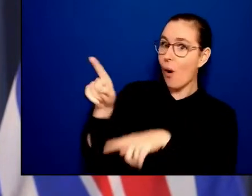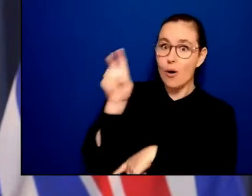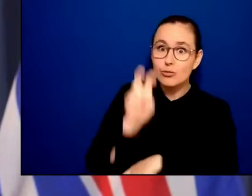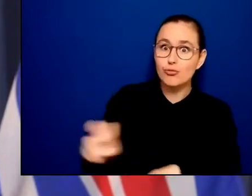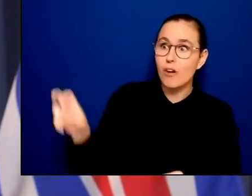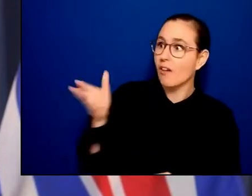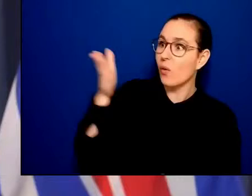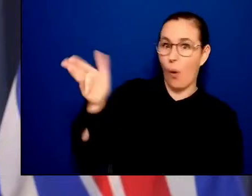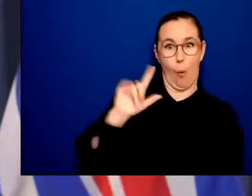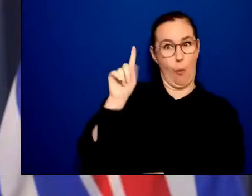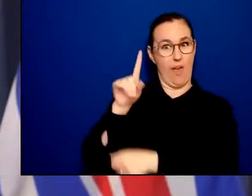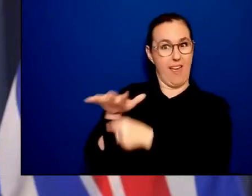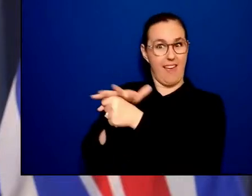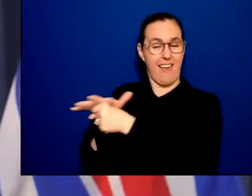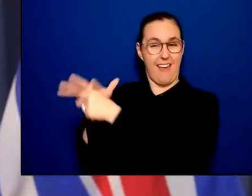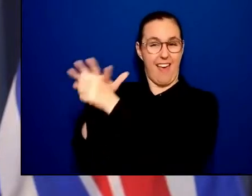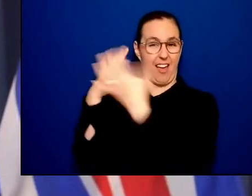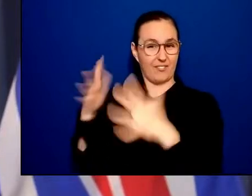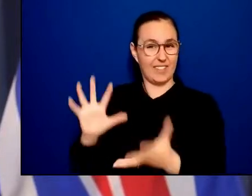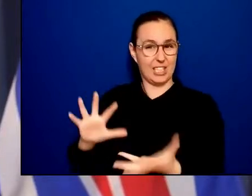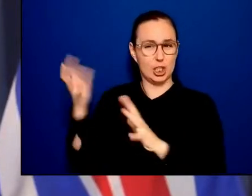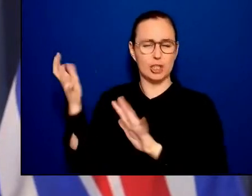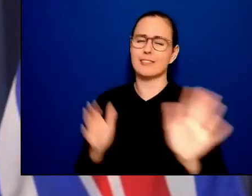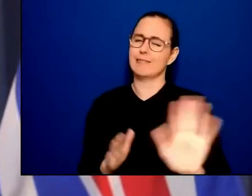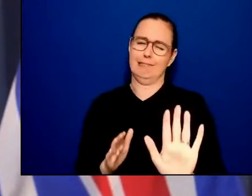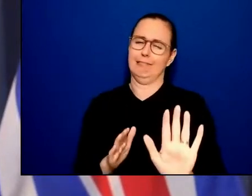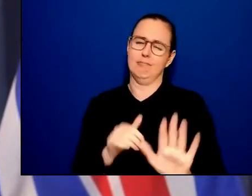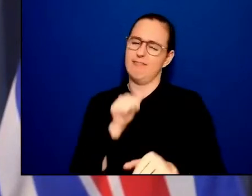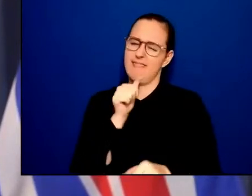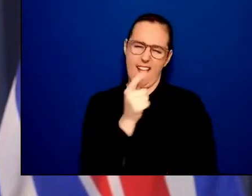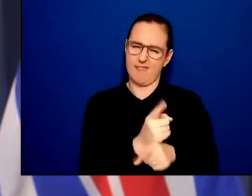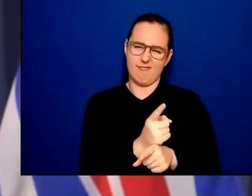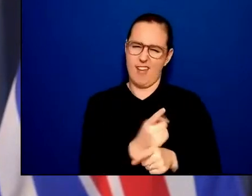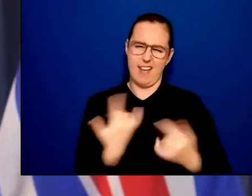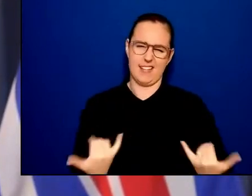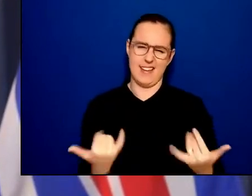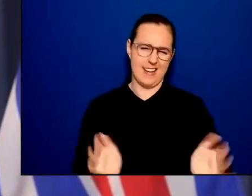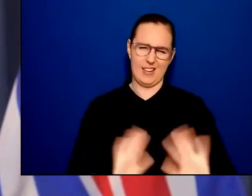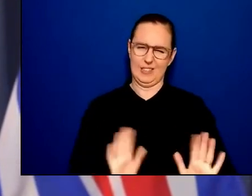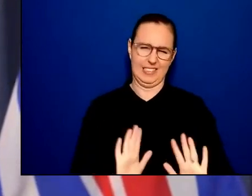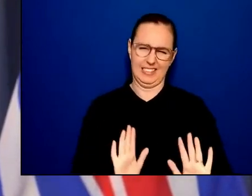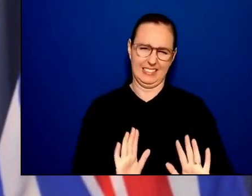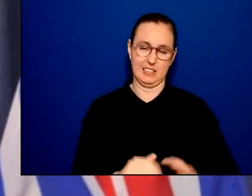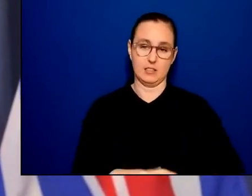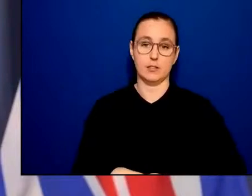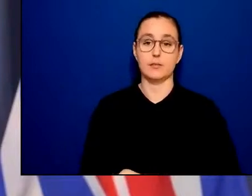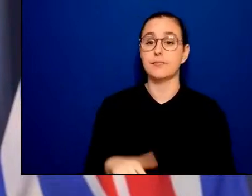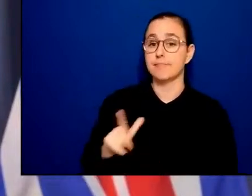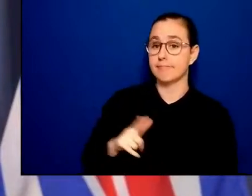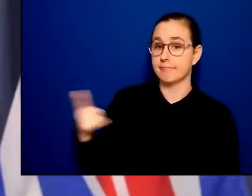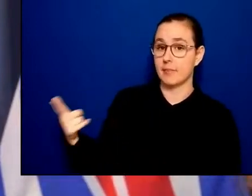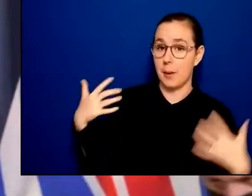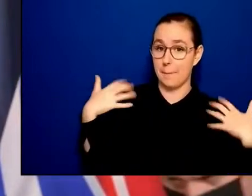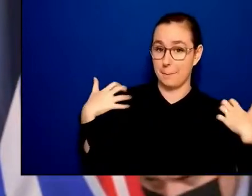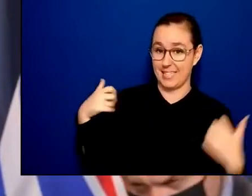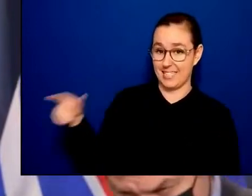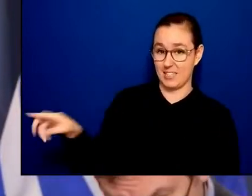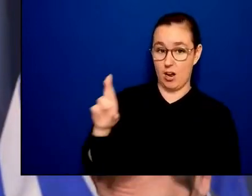I'll now pass over this update to Minister Rob Fleming for a further update. Thank you.